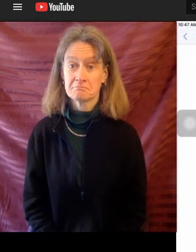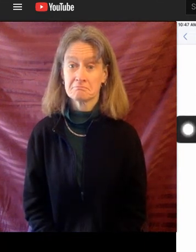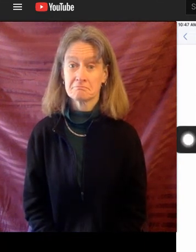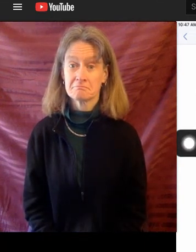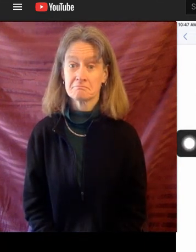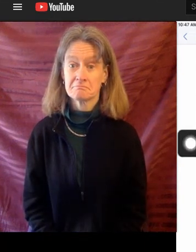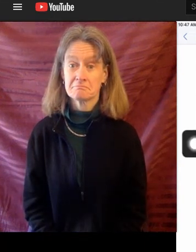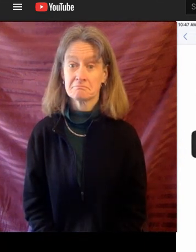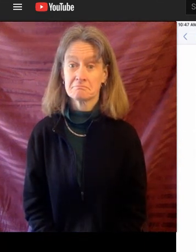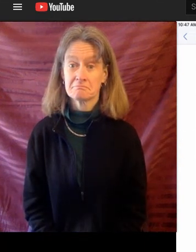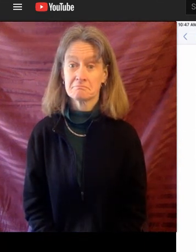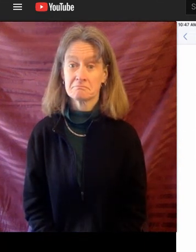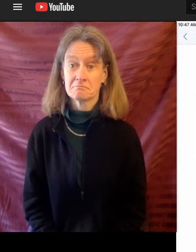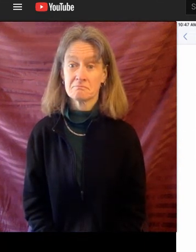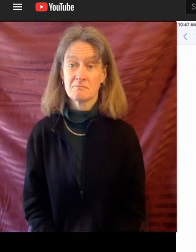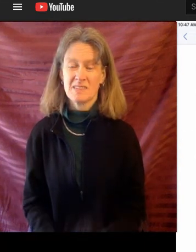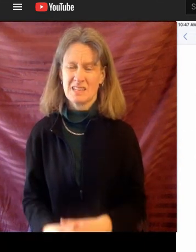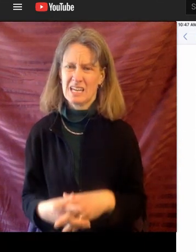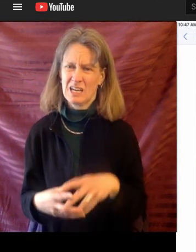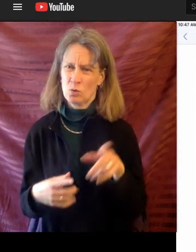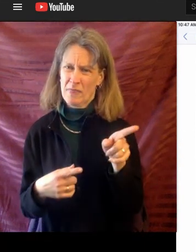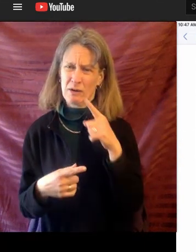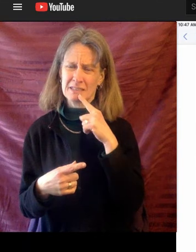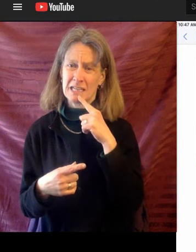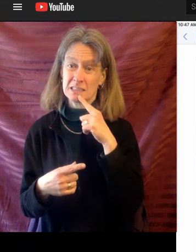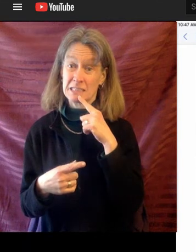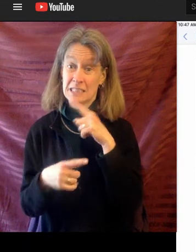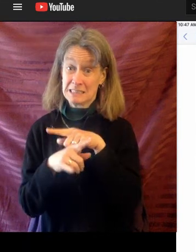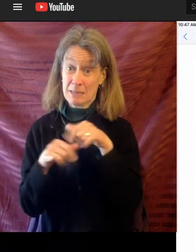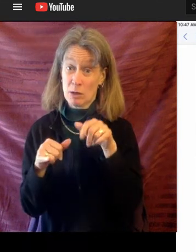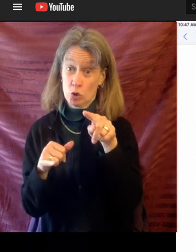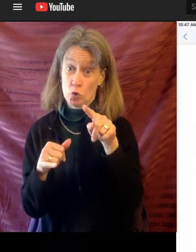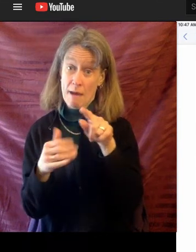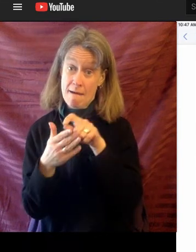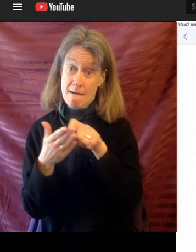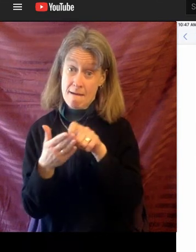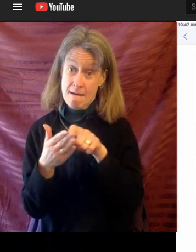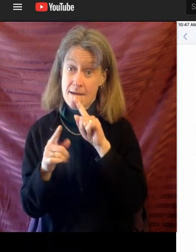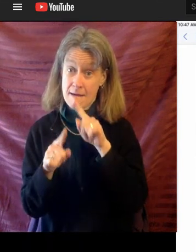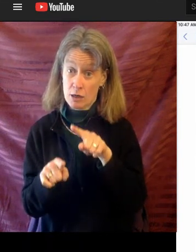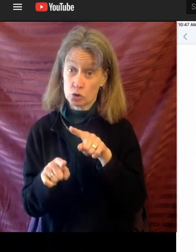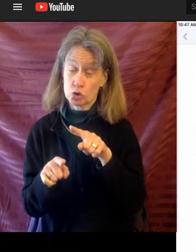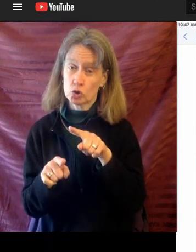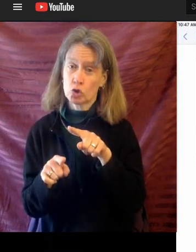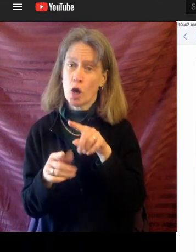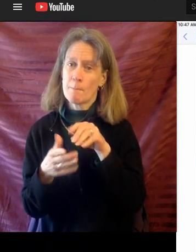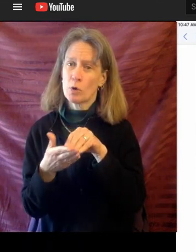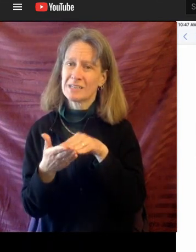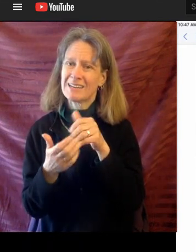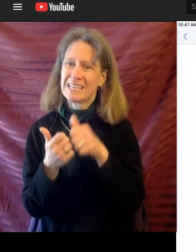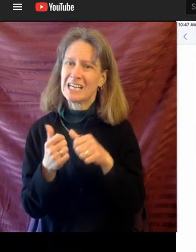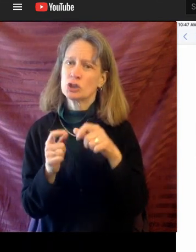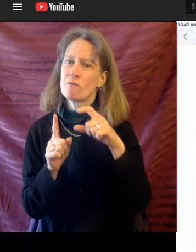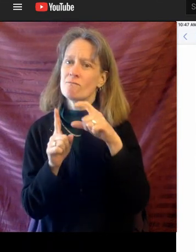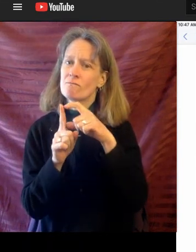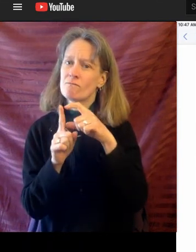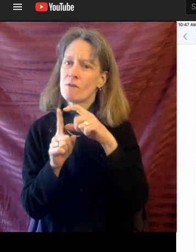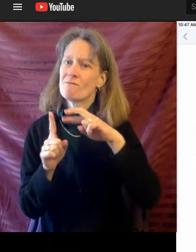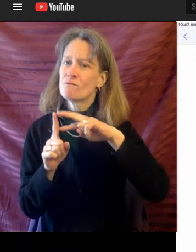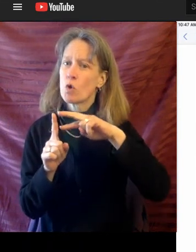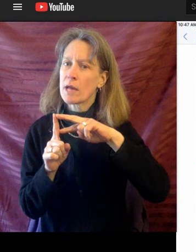So it says, as you answer the questions below, mark each vocab word on your